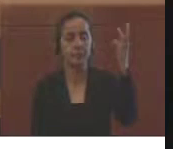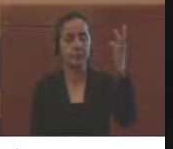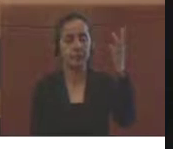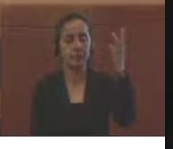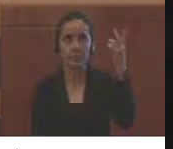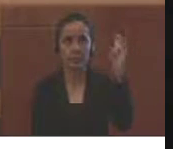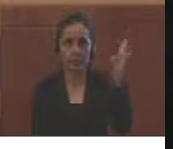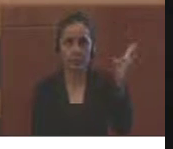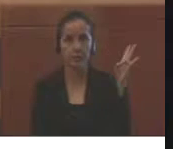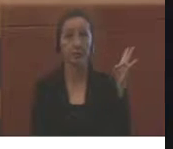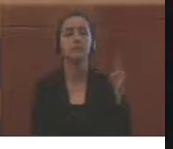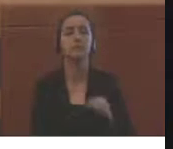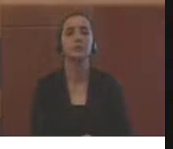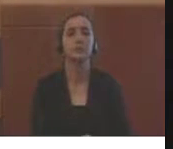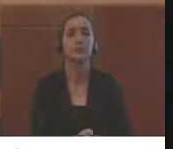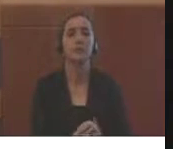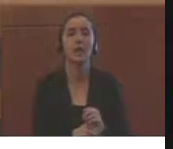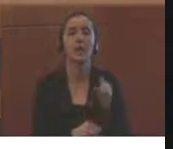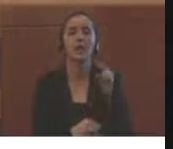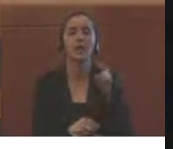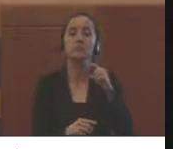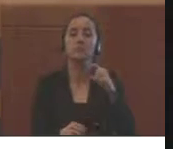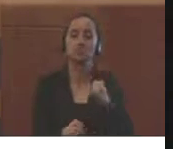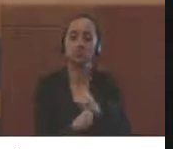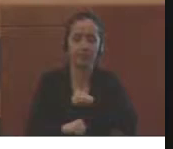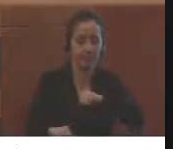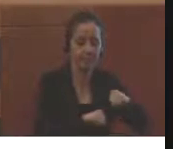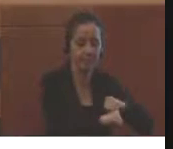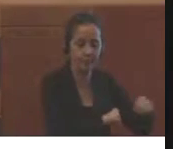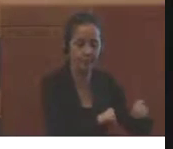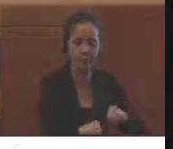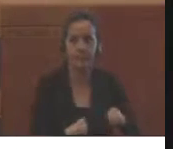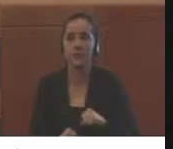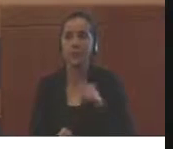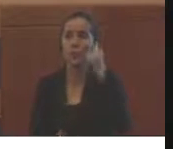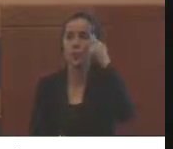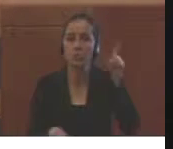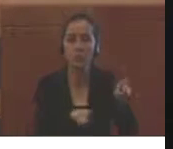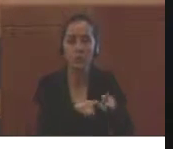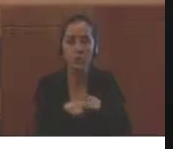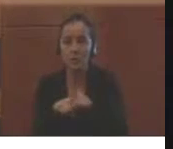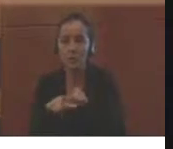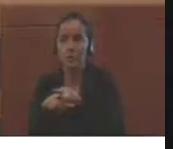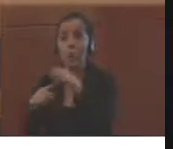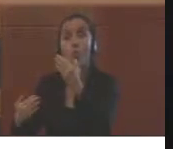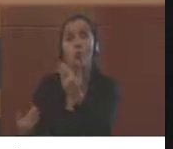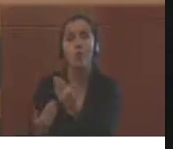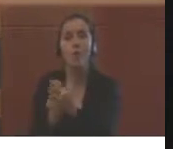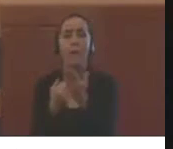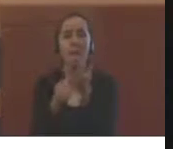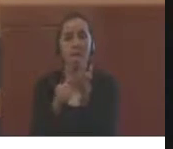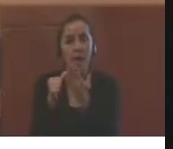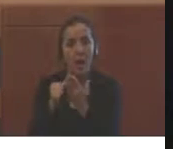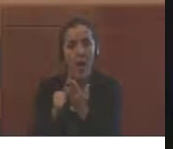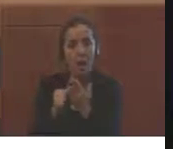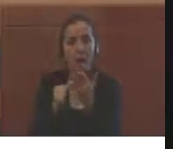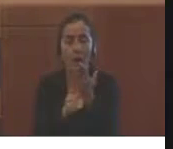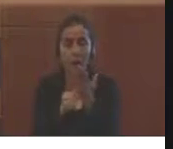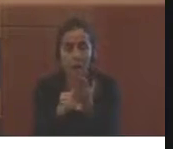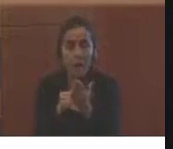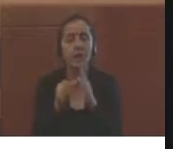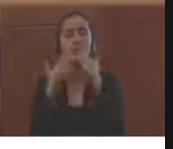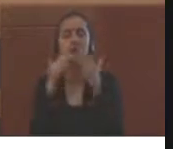17. Actively work towards achieving coherence among the new agendas surrounding development,